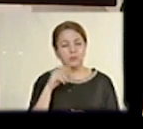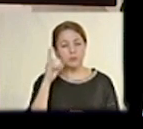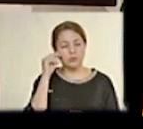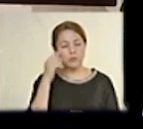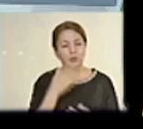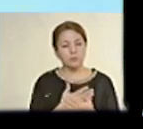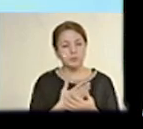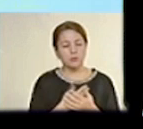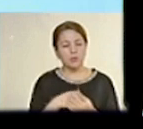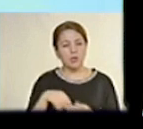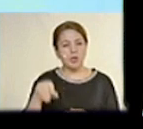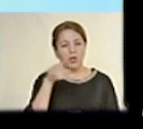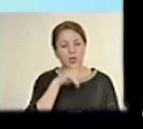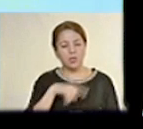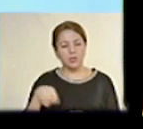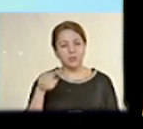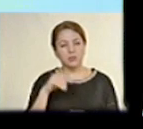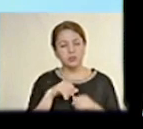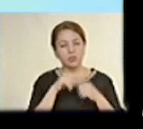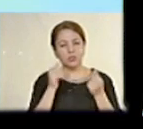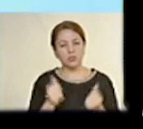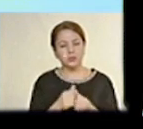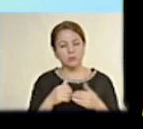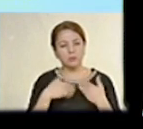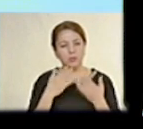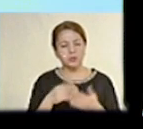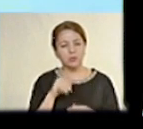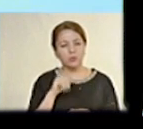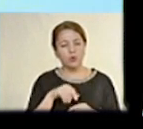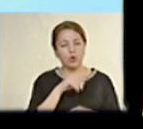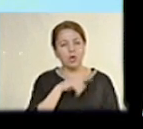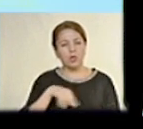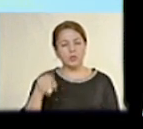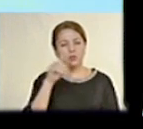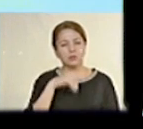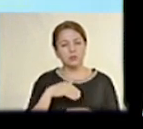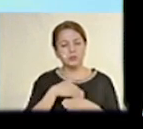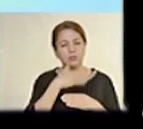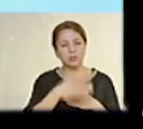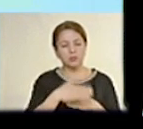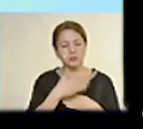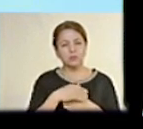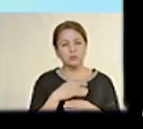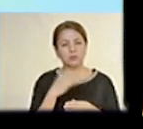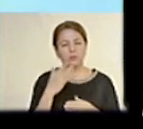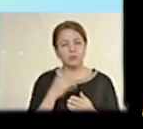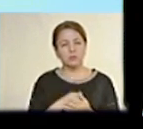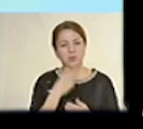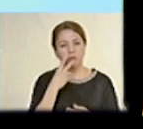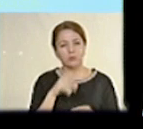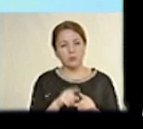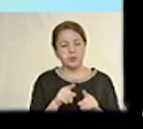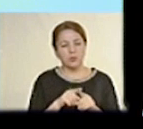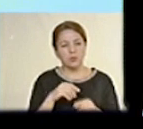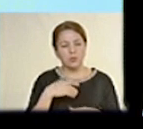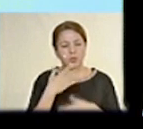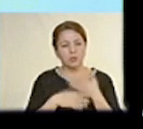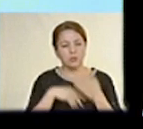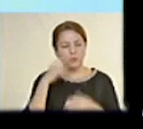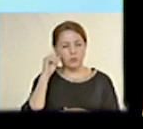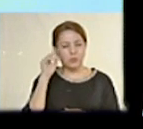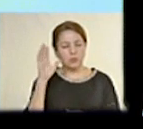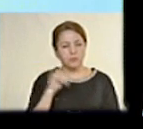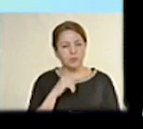esa aylana shaklida tasvirlangan. Bu aylanamizning tashqi tarafida ko'rib turganingizdek aralash sonlar